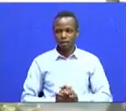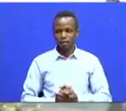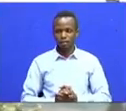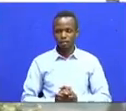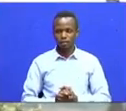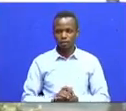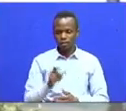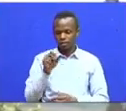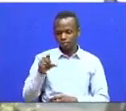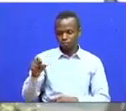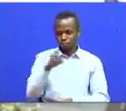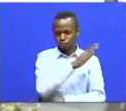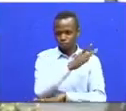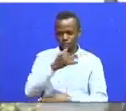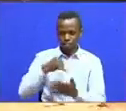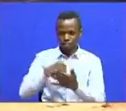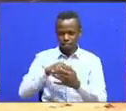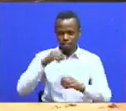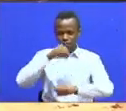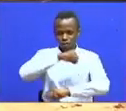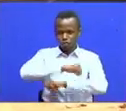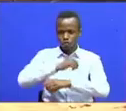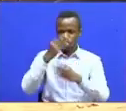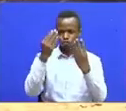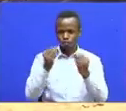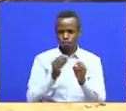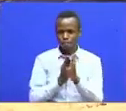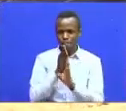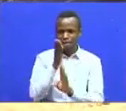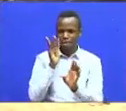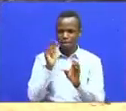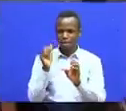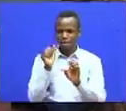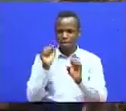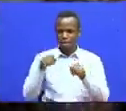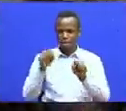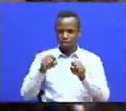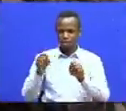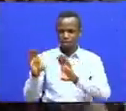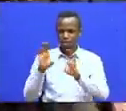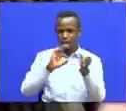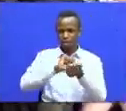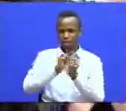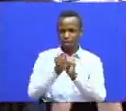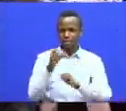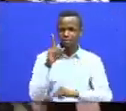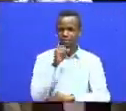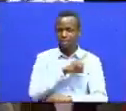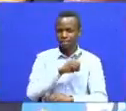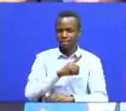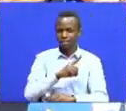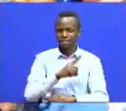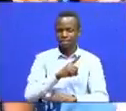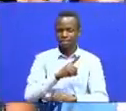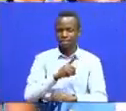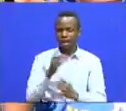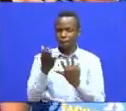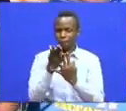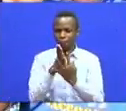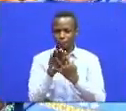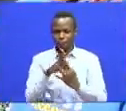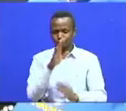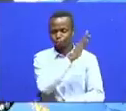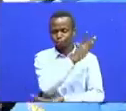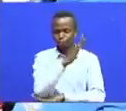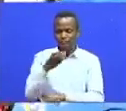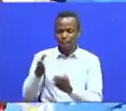Tree planting in schools has recently been adopted as one of the key ways of fighting climate change. In a bid to increase area under tree cover in